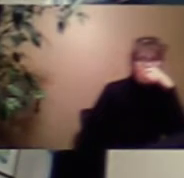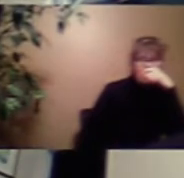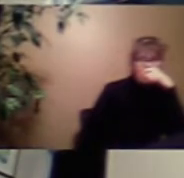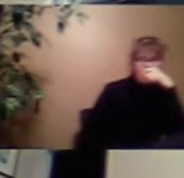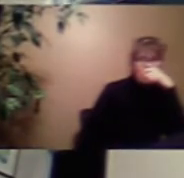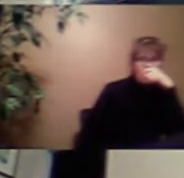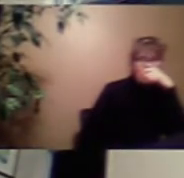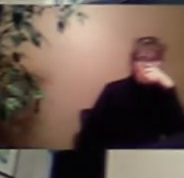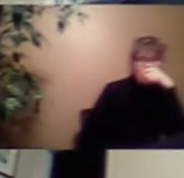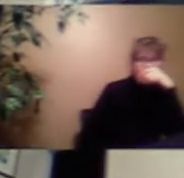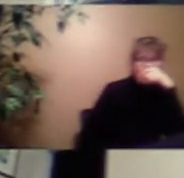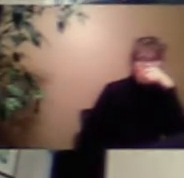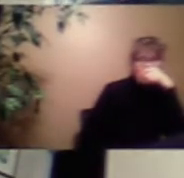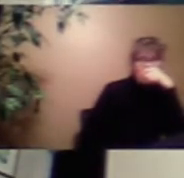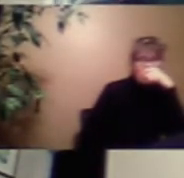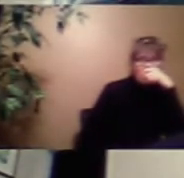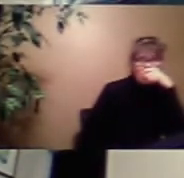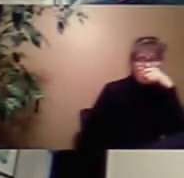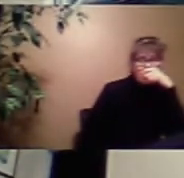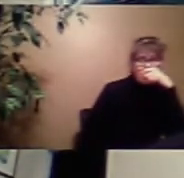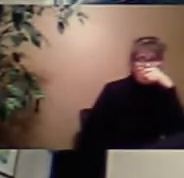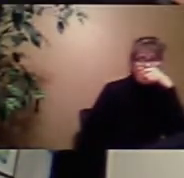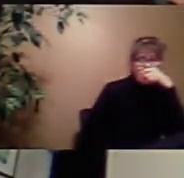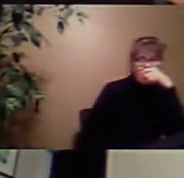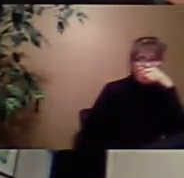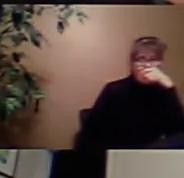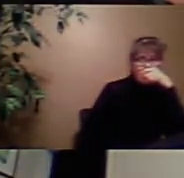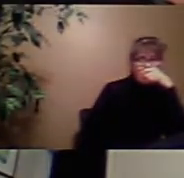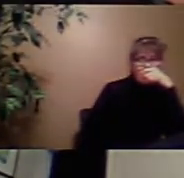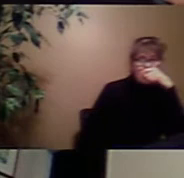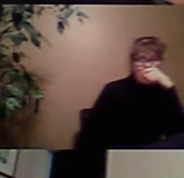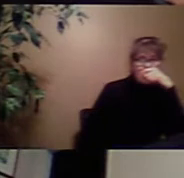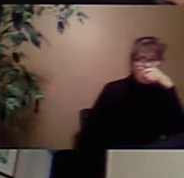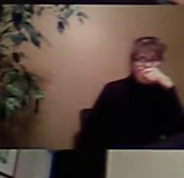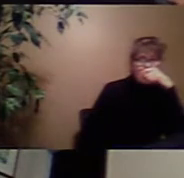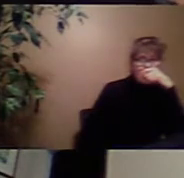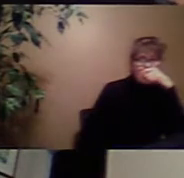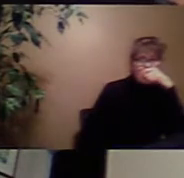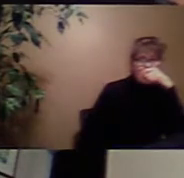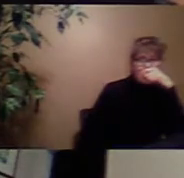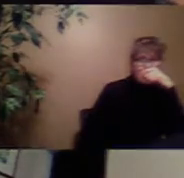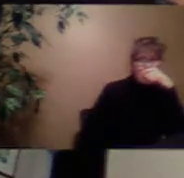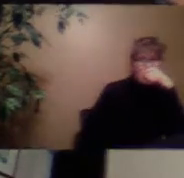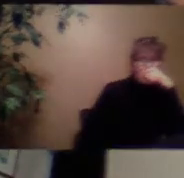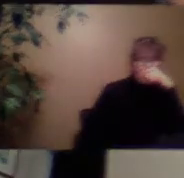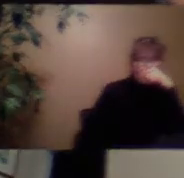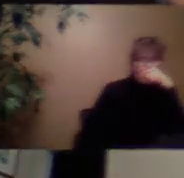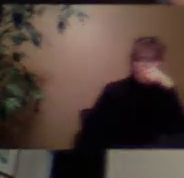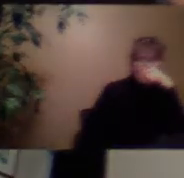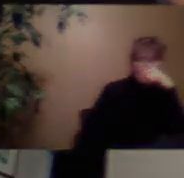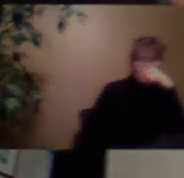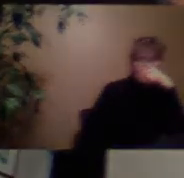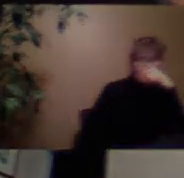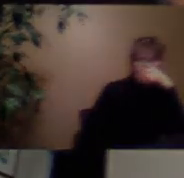that cover is made of? It's a geomembrane cover. You can't use PVC because it doesn't